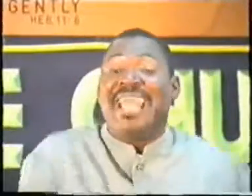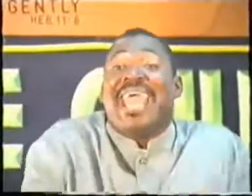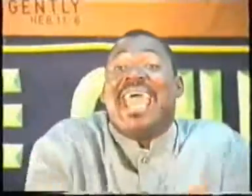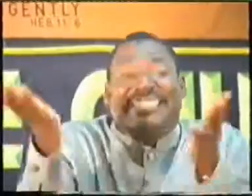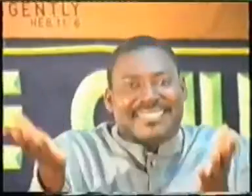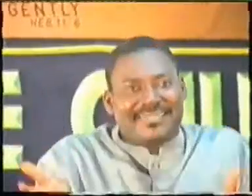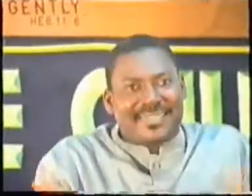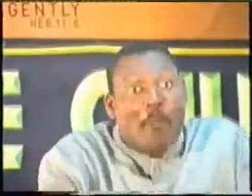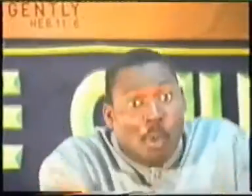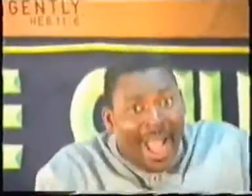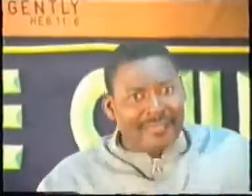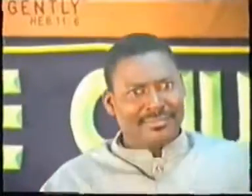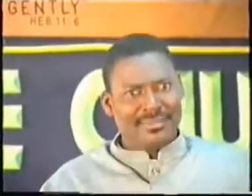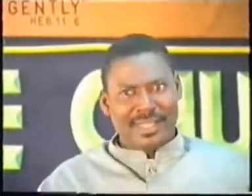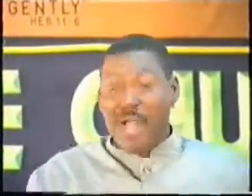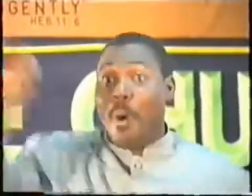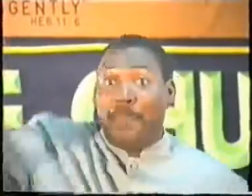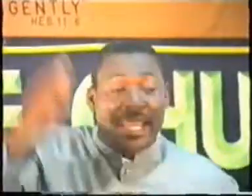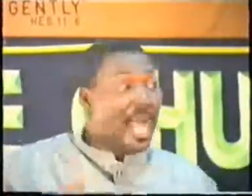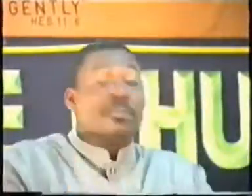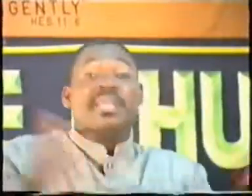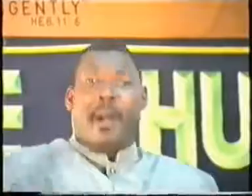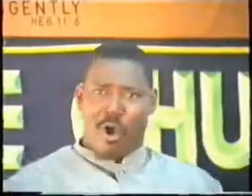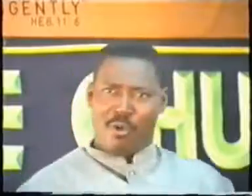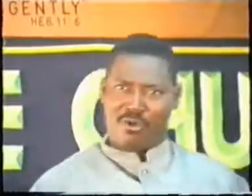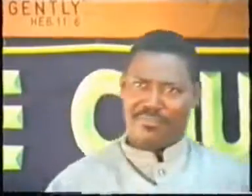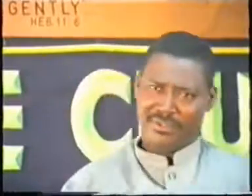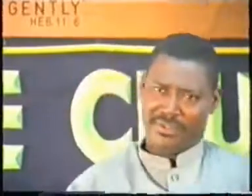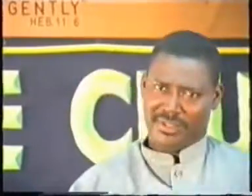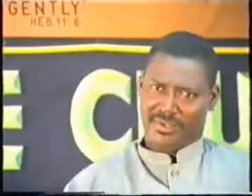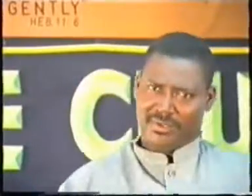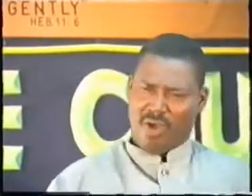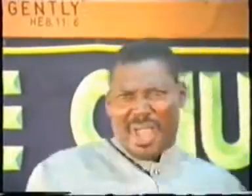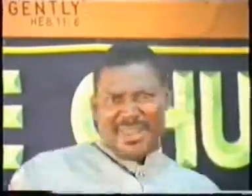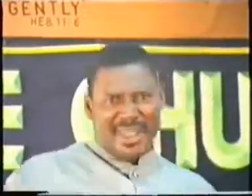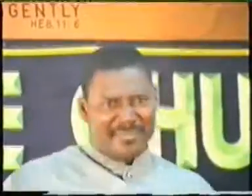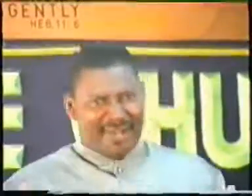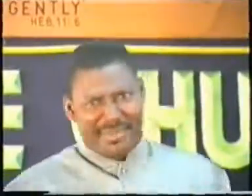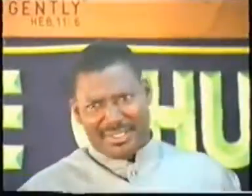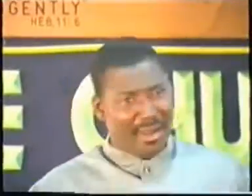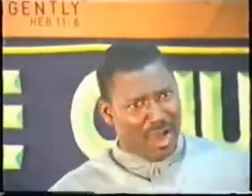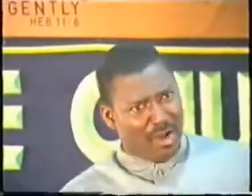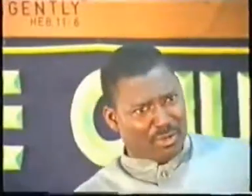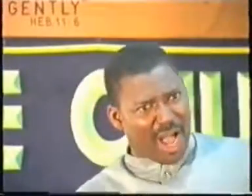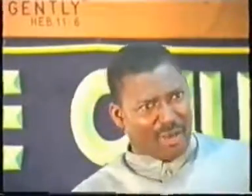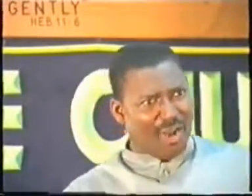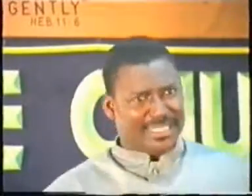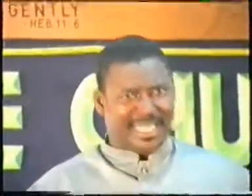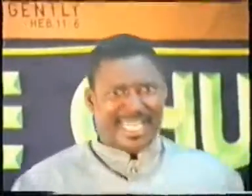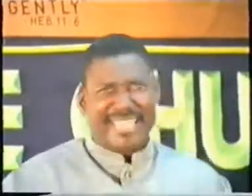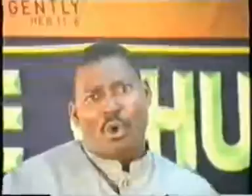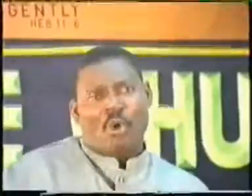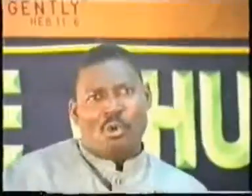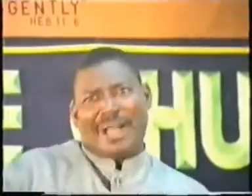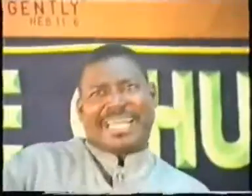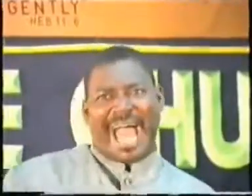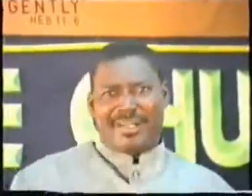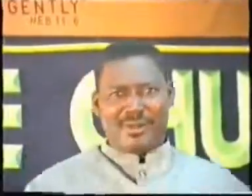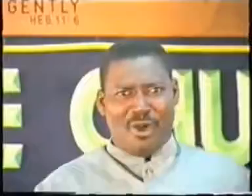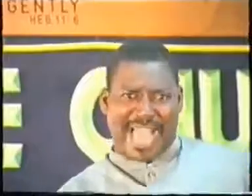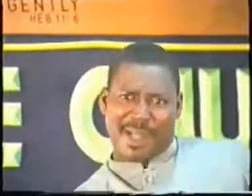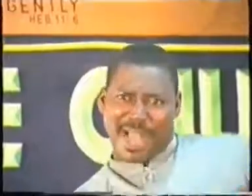pana? A eight and one and will be a to me. The one when you mean a beer or business, and I will be crack all of us. That's how we